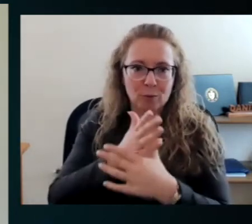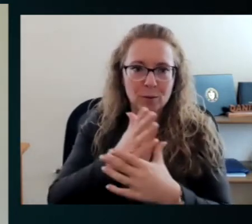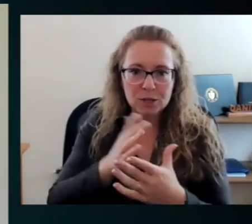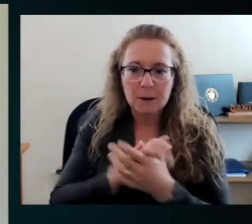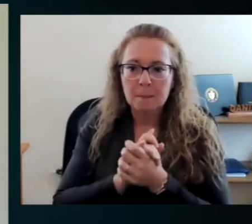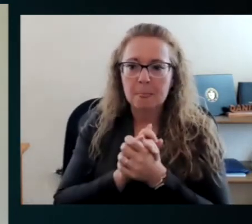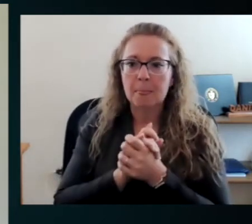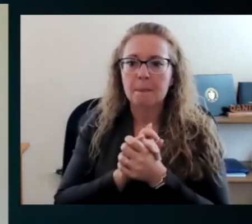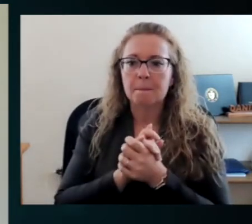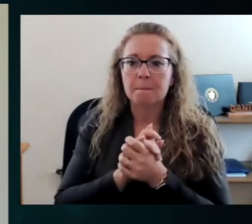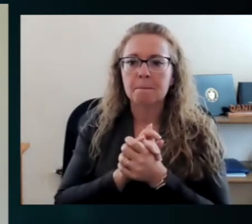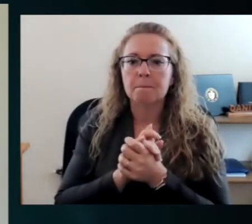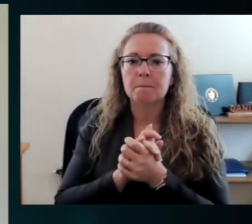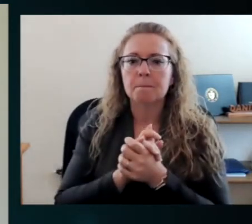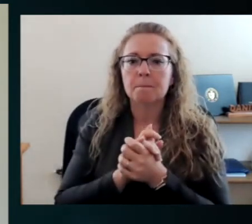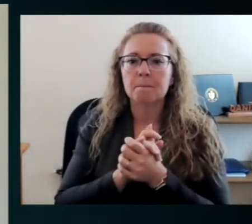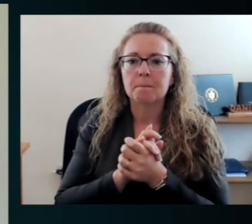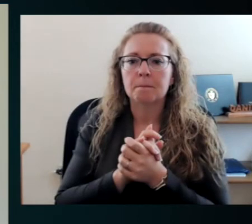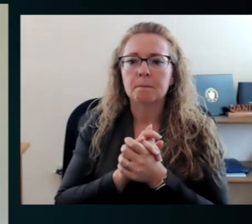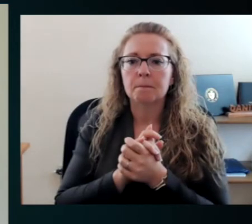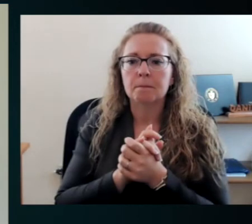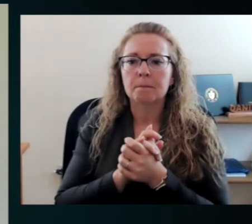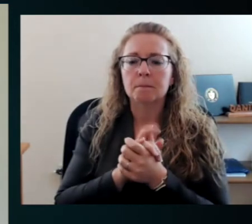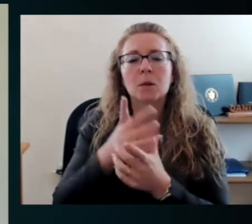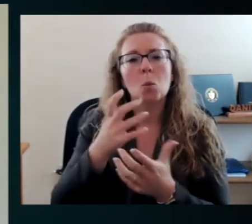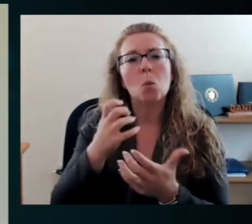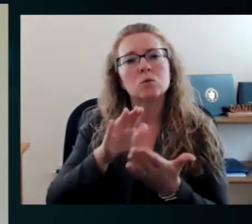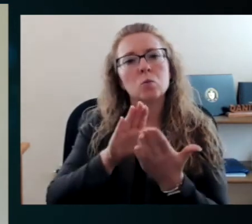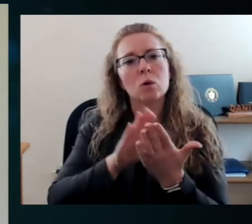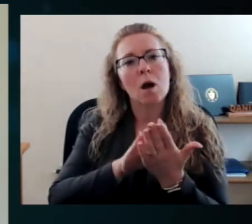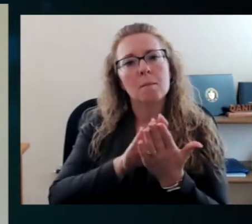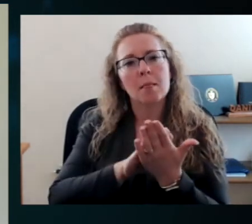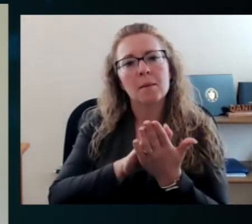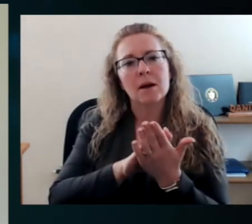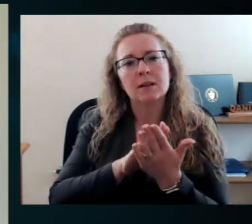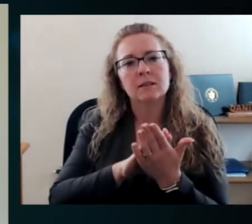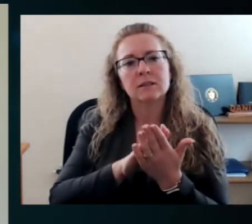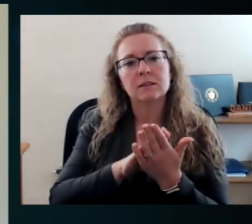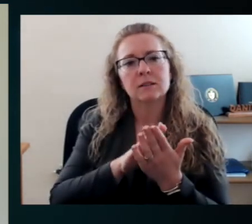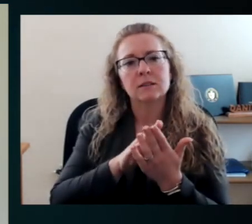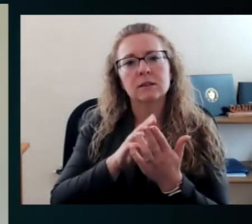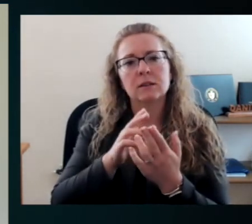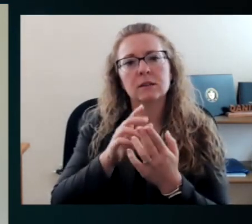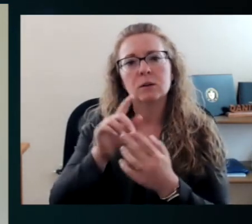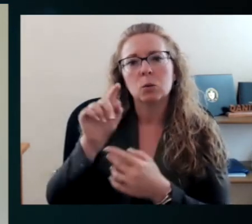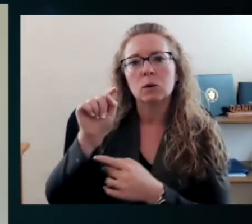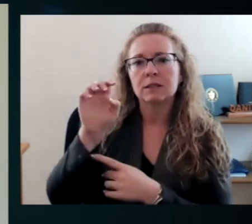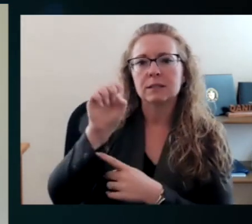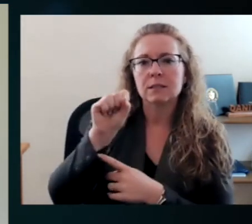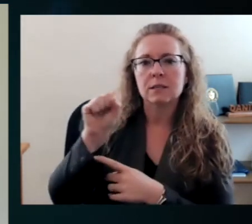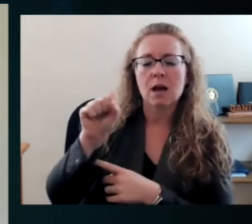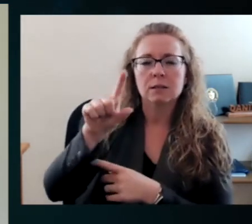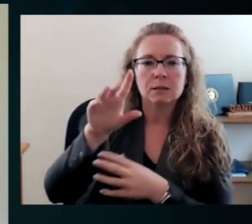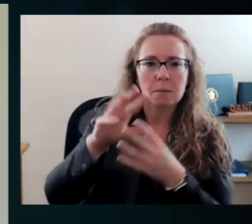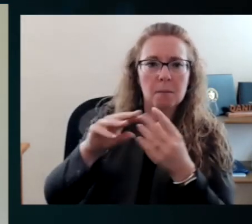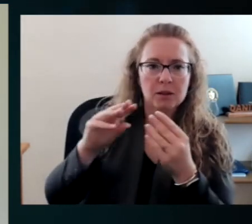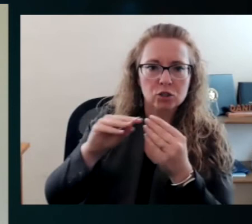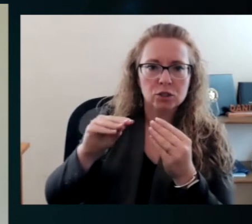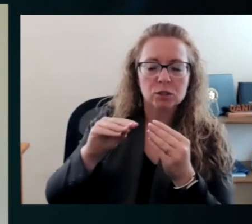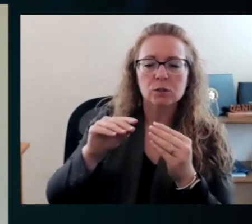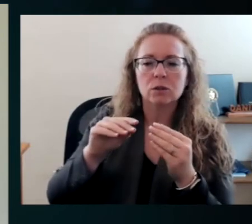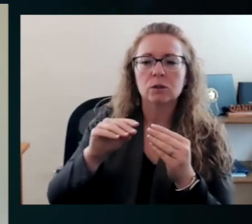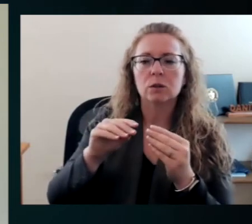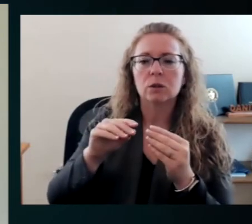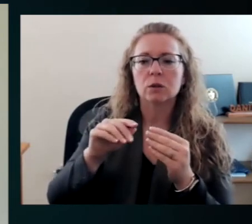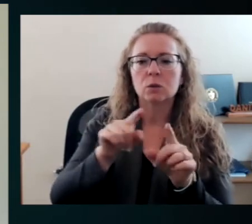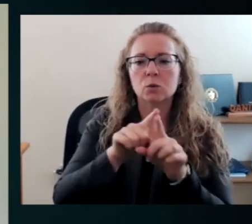would like to complement a bit what Professor Teresa mentioned, and I would like to talk a